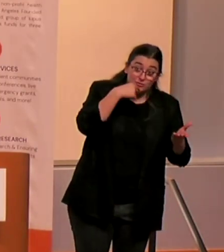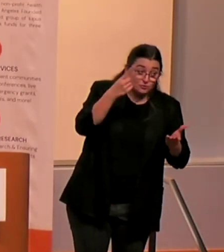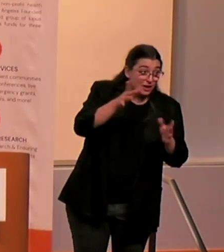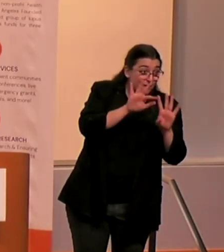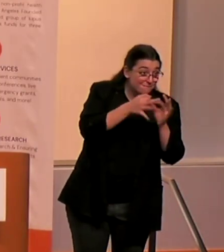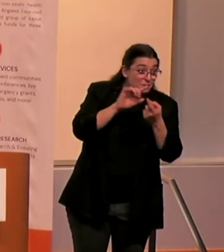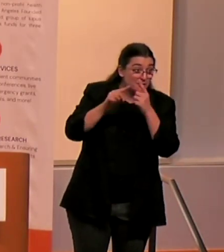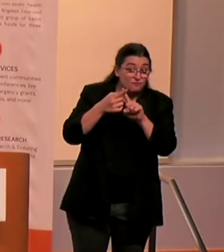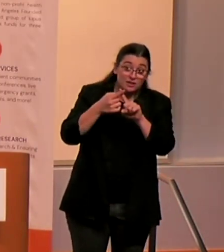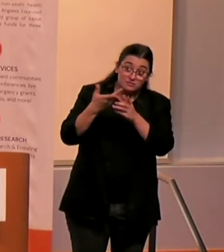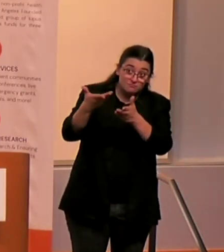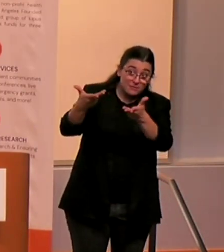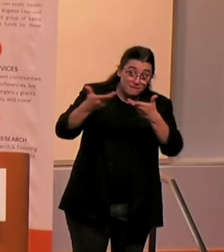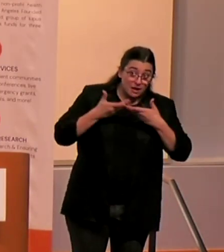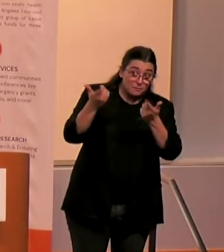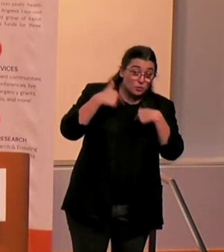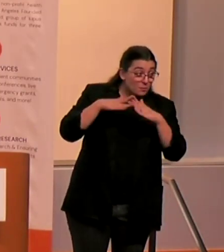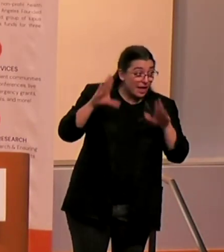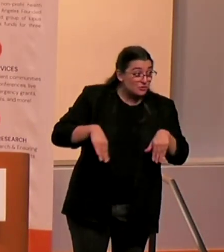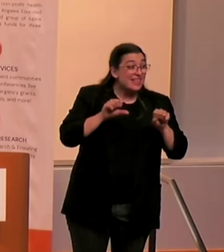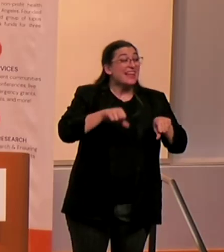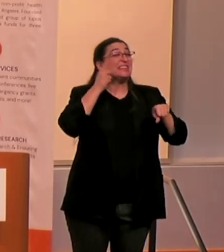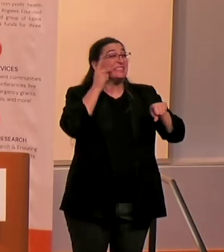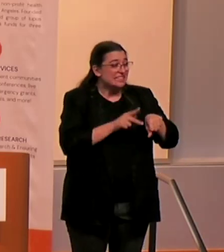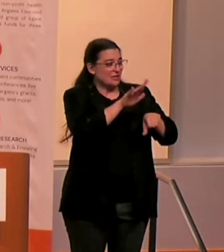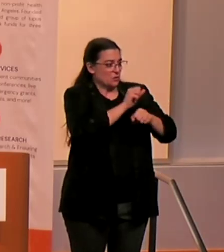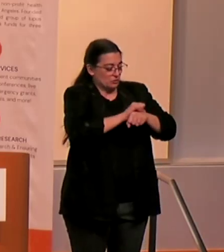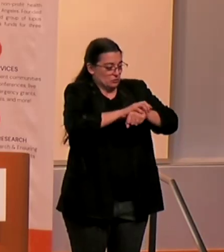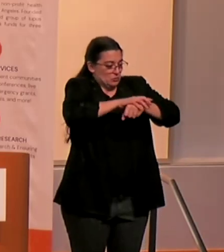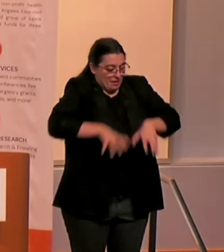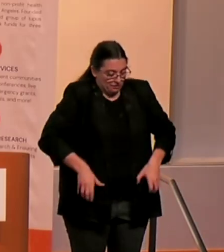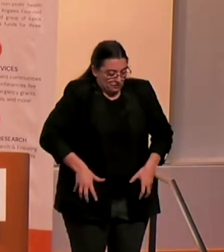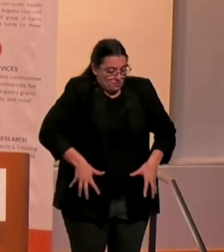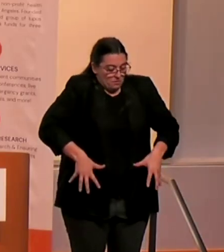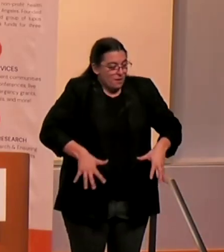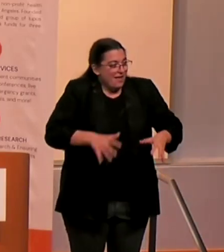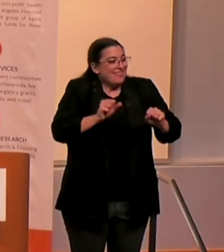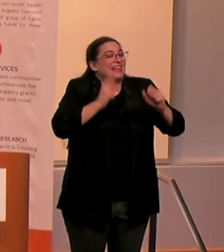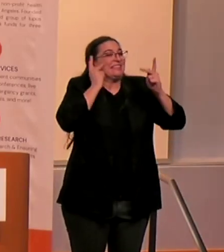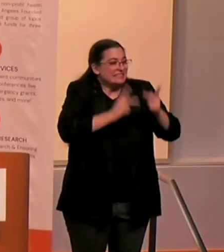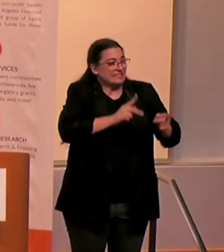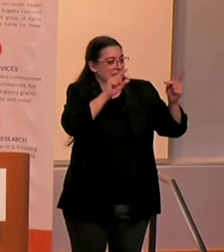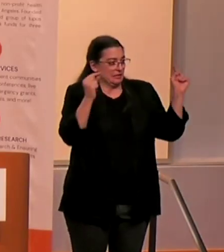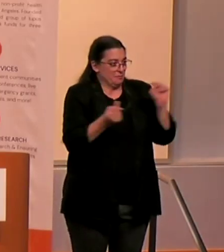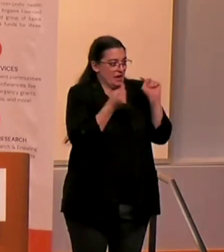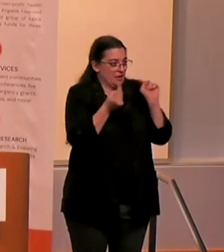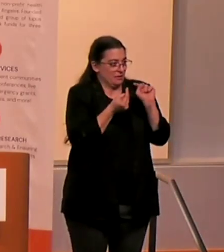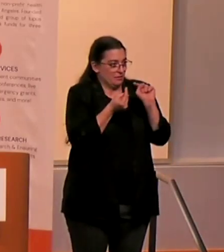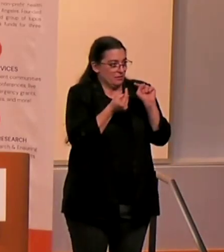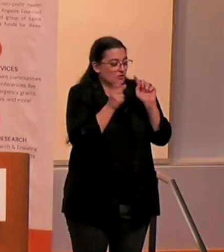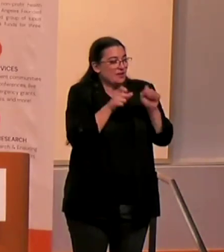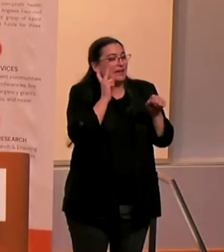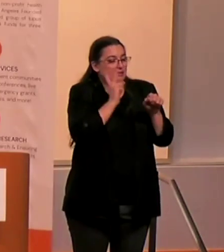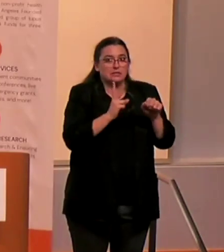maybe see the swelling or see the pain and know that you're not fooling around and you're not, you know, just wanting to